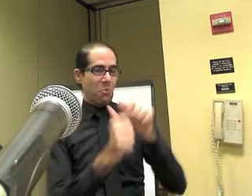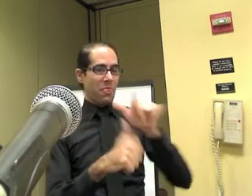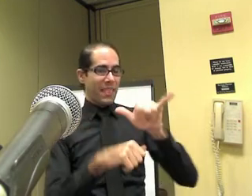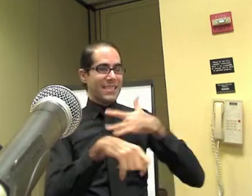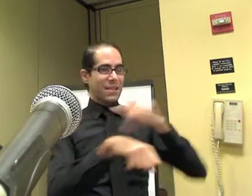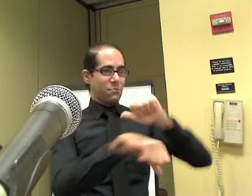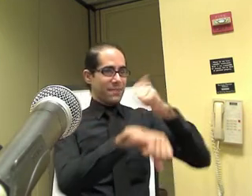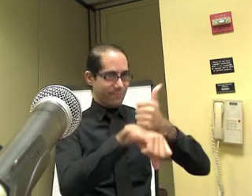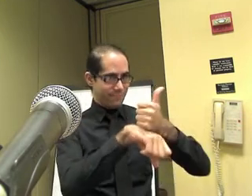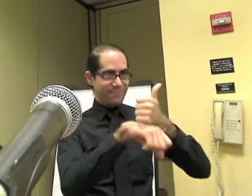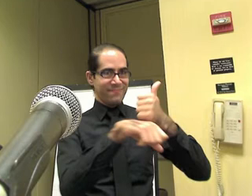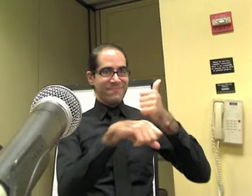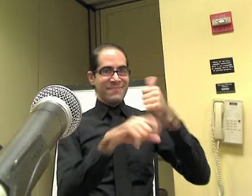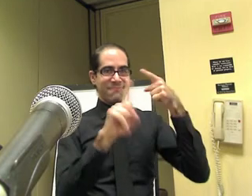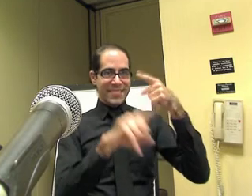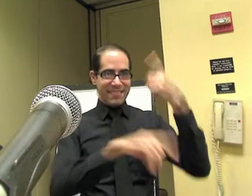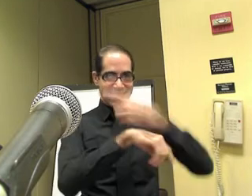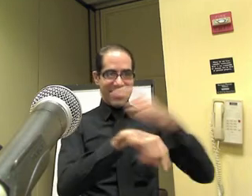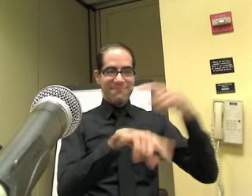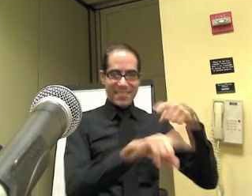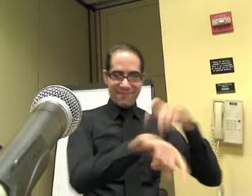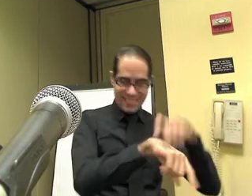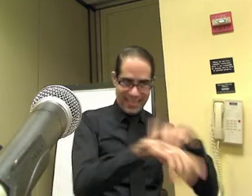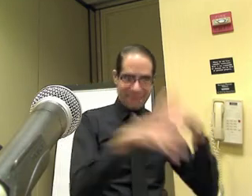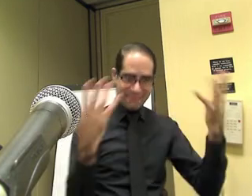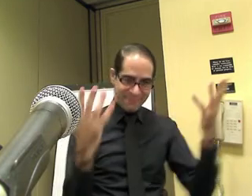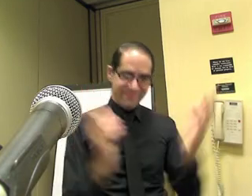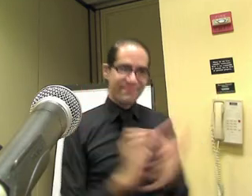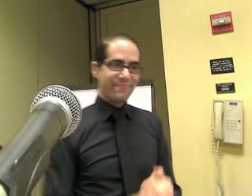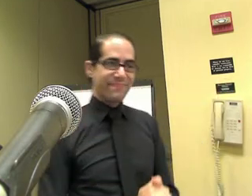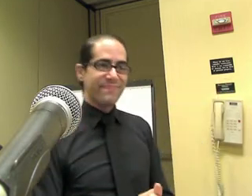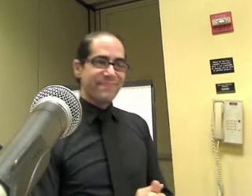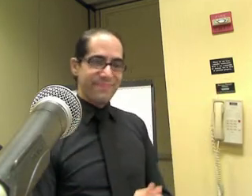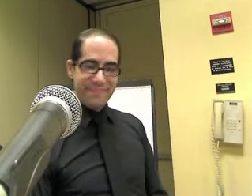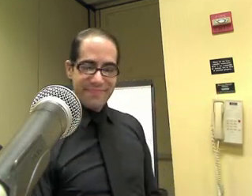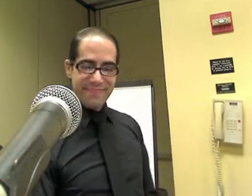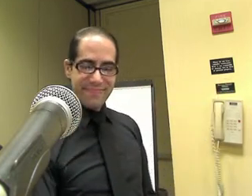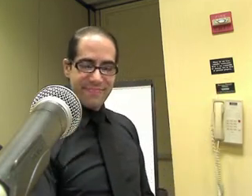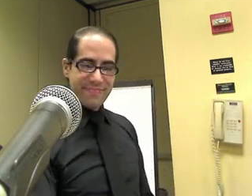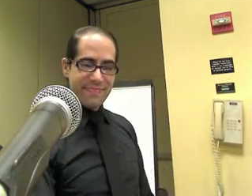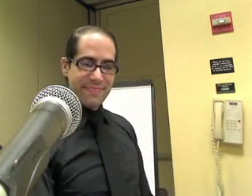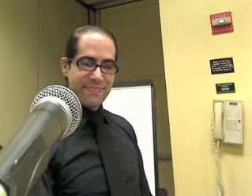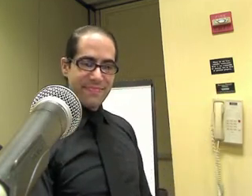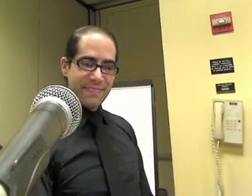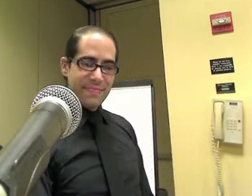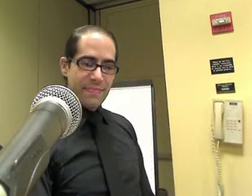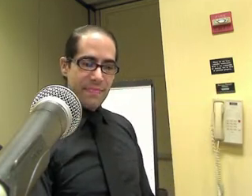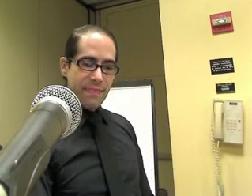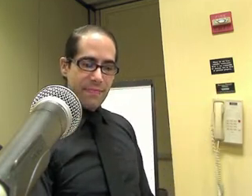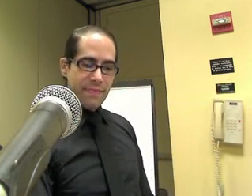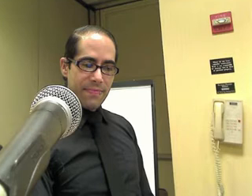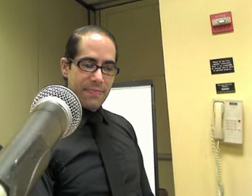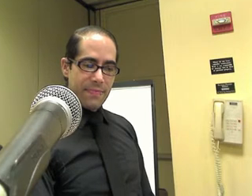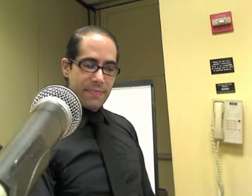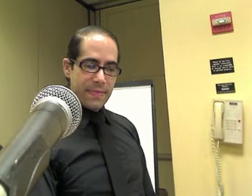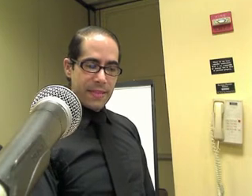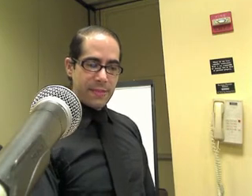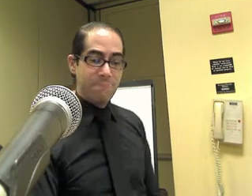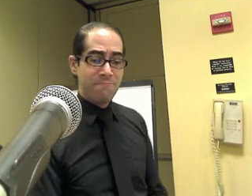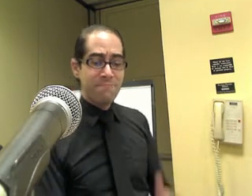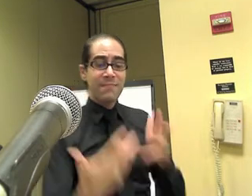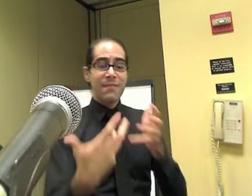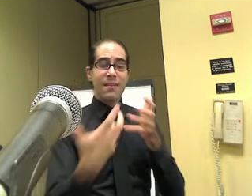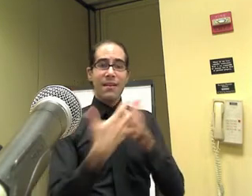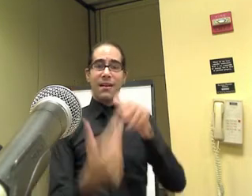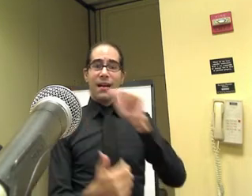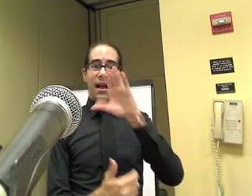time or day. I see a problem with that because, even though it's good to set up a time and day, but it's not random